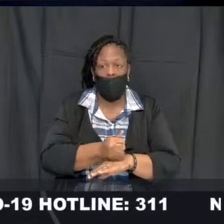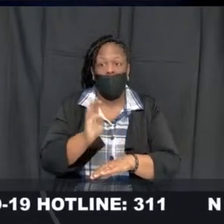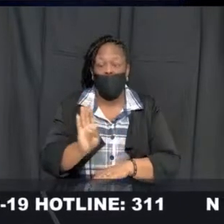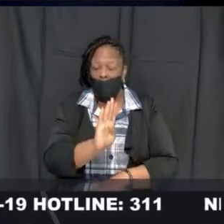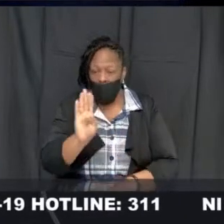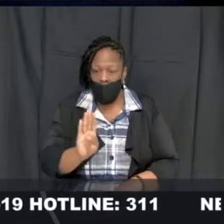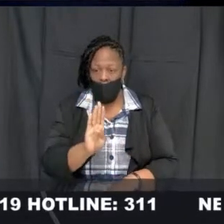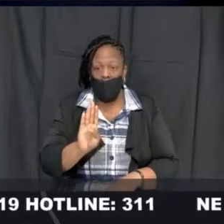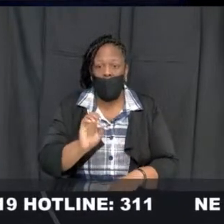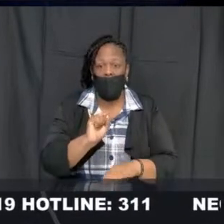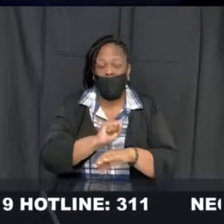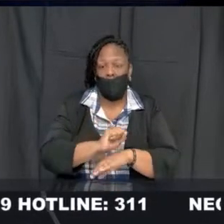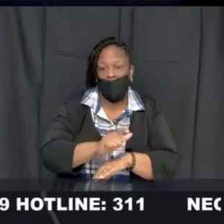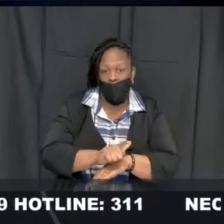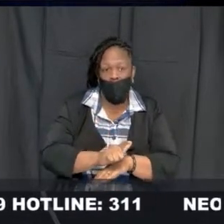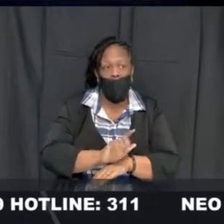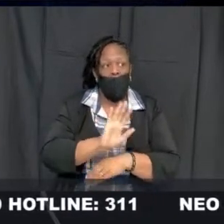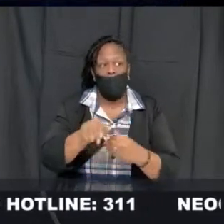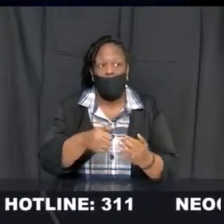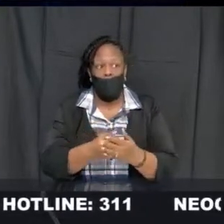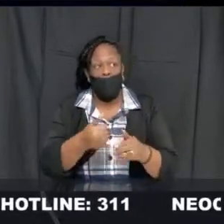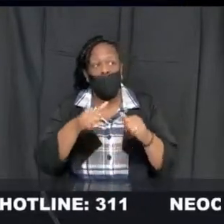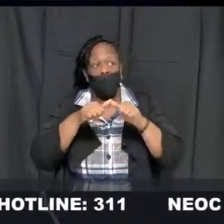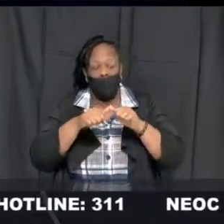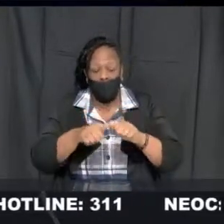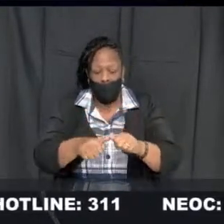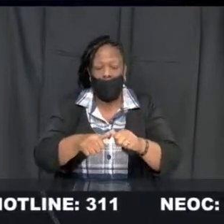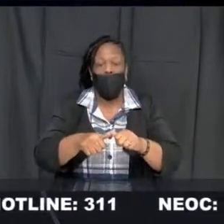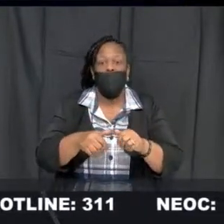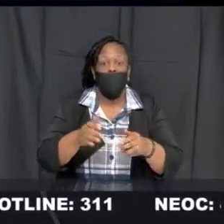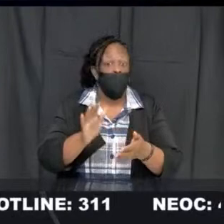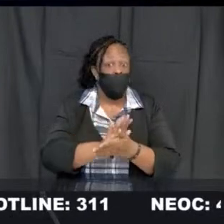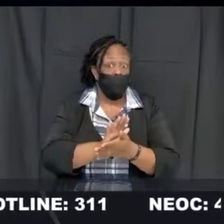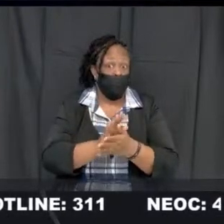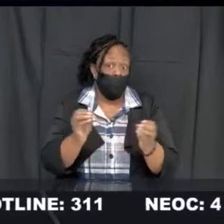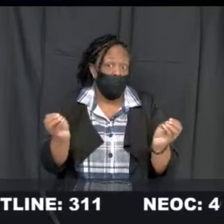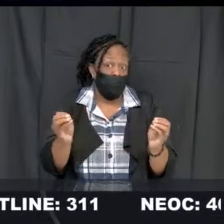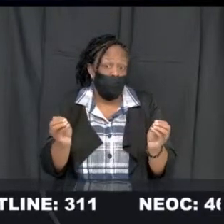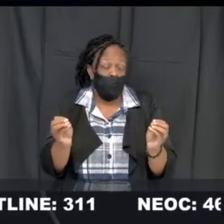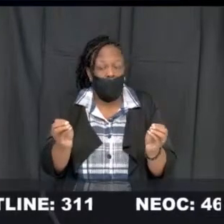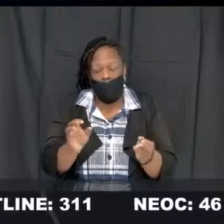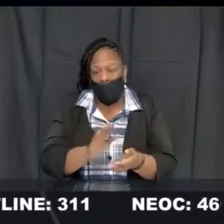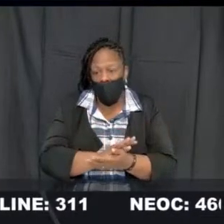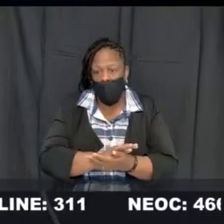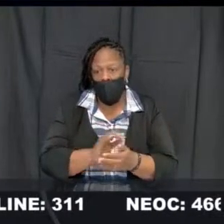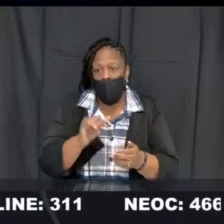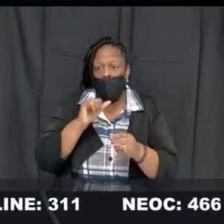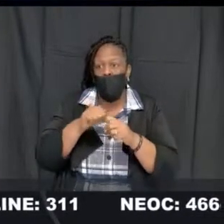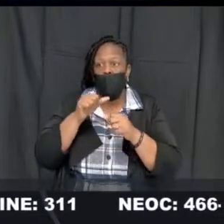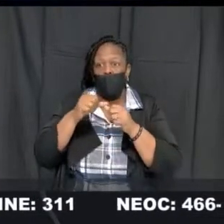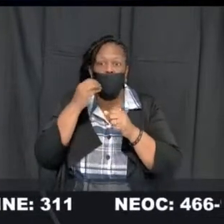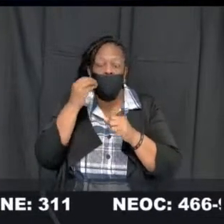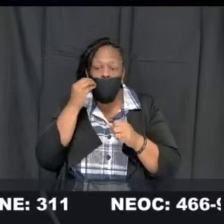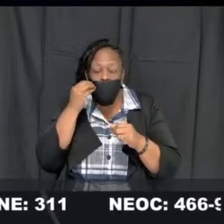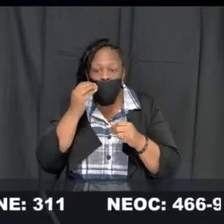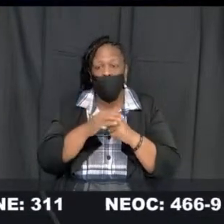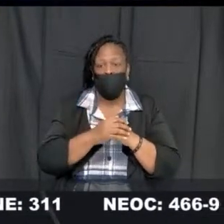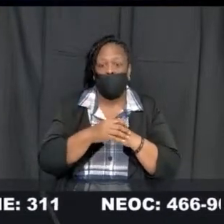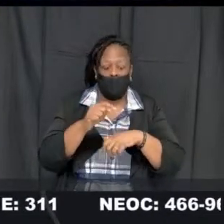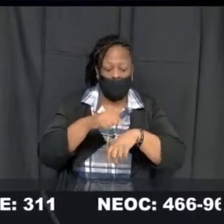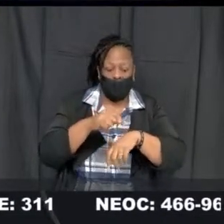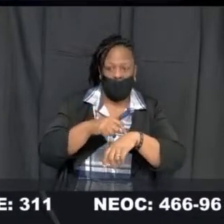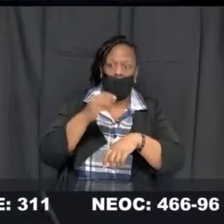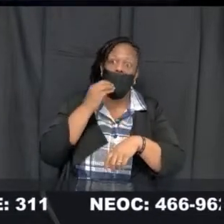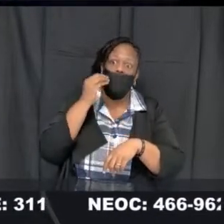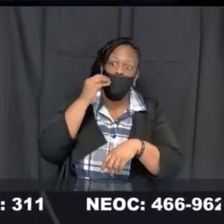of closures and not able to function as a society and live as normal as we are here. we might be taking it